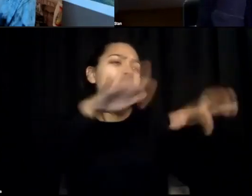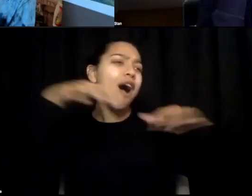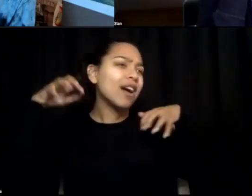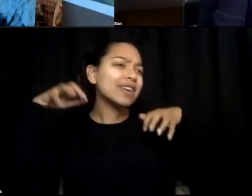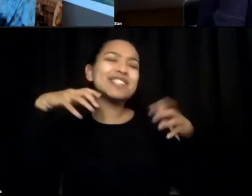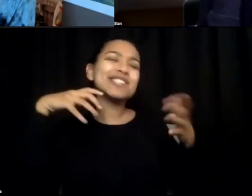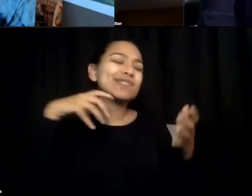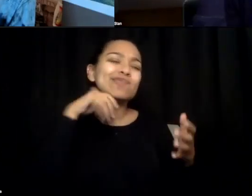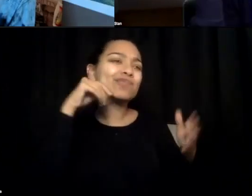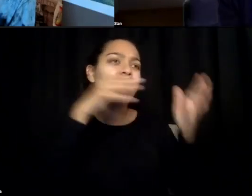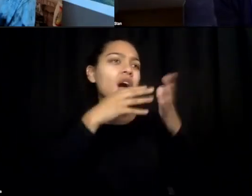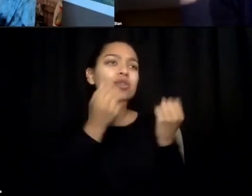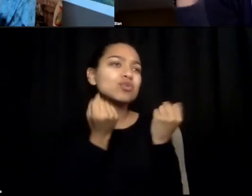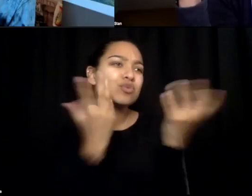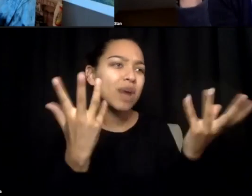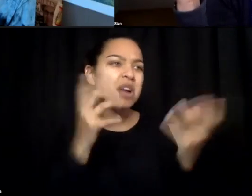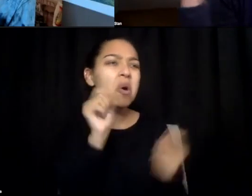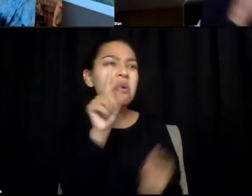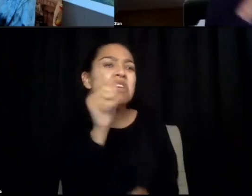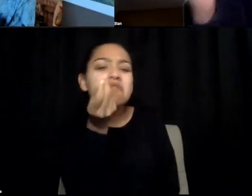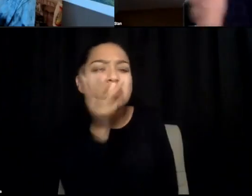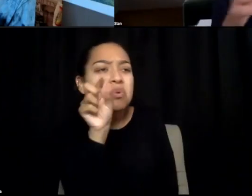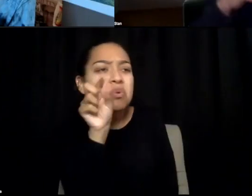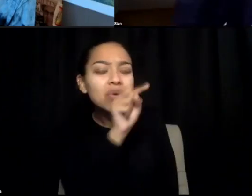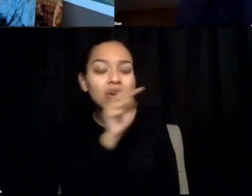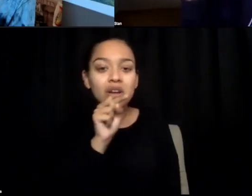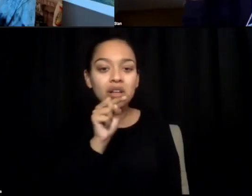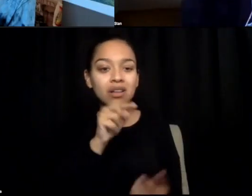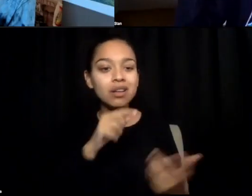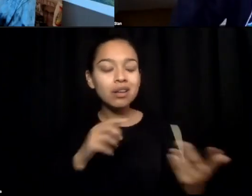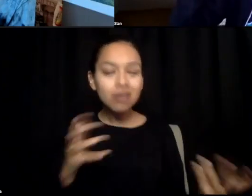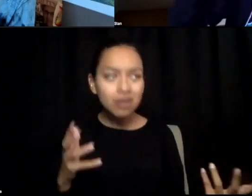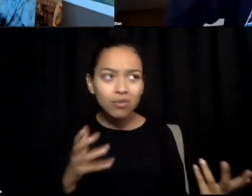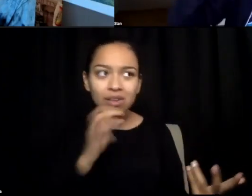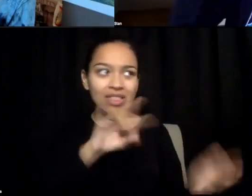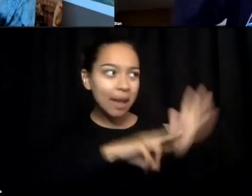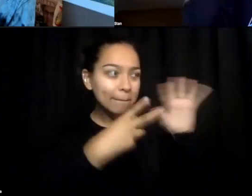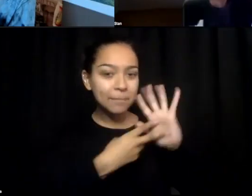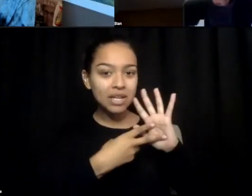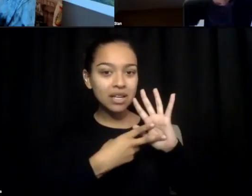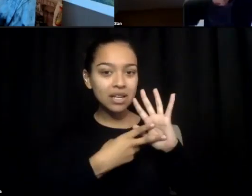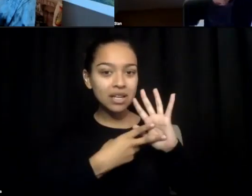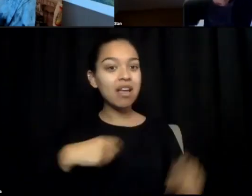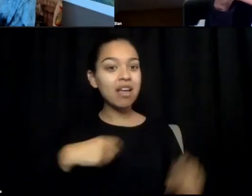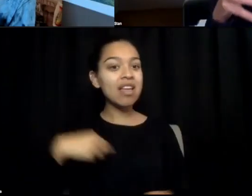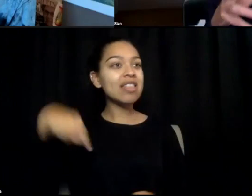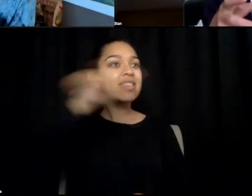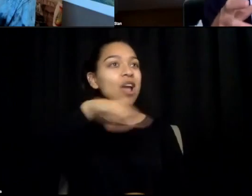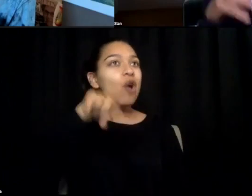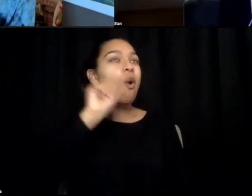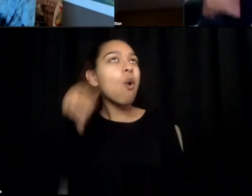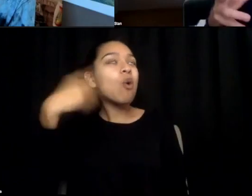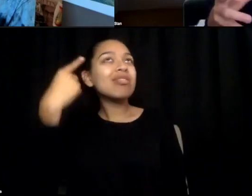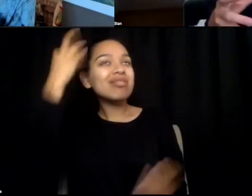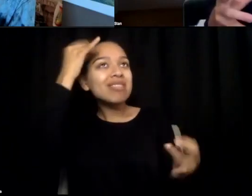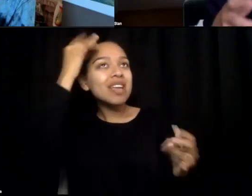I mean, so that could only mean they think of that as a straight white audience, you know,